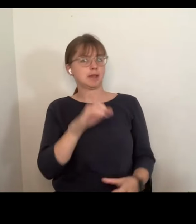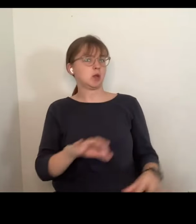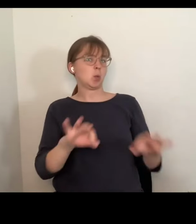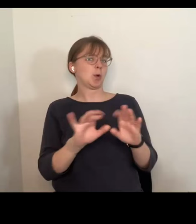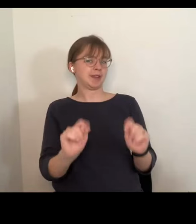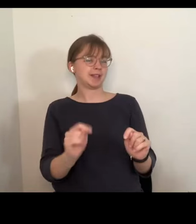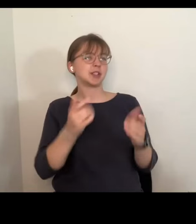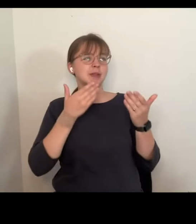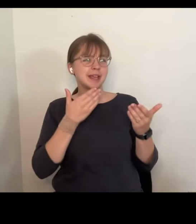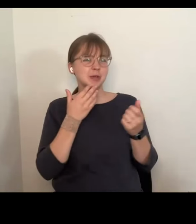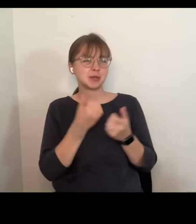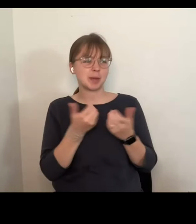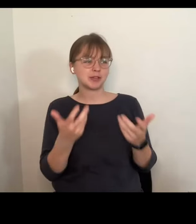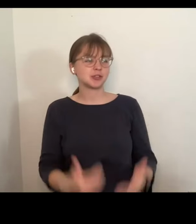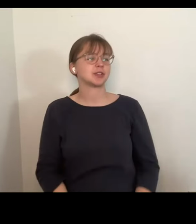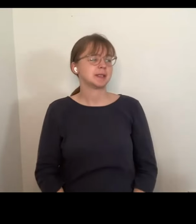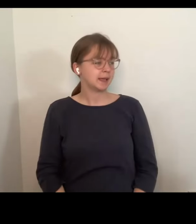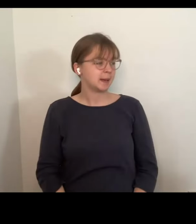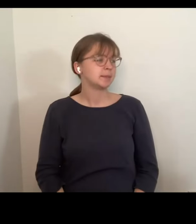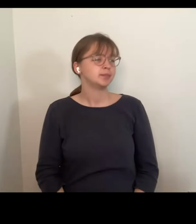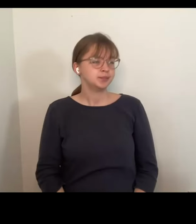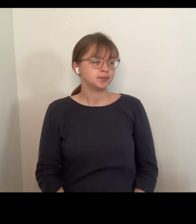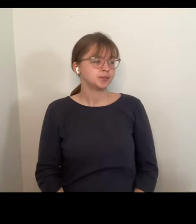So thank you, and